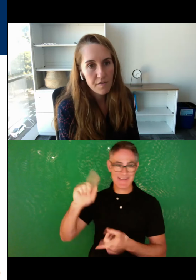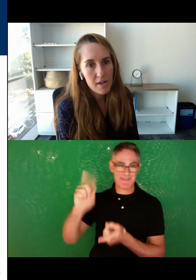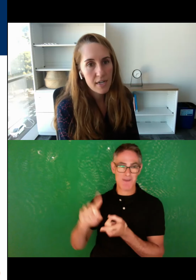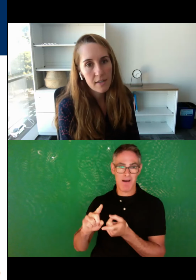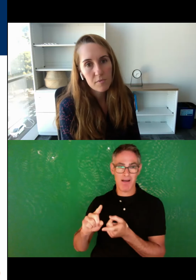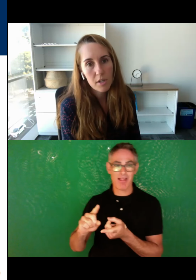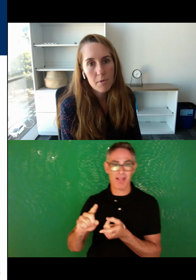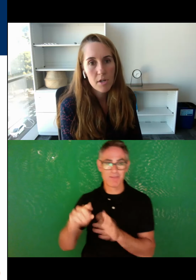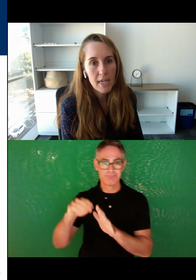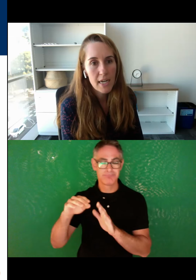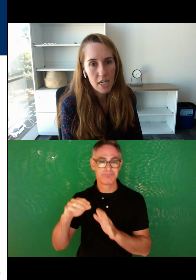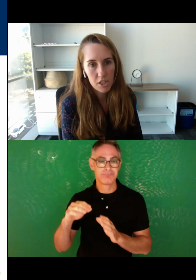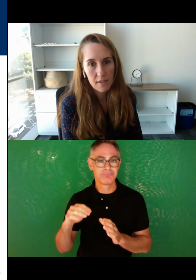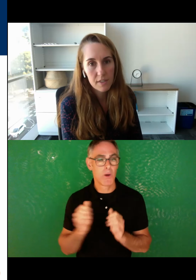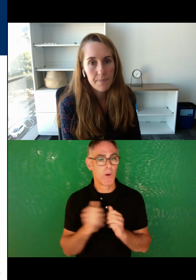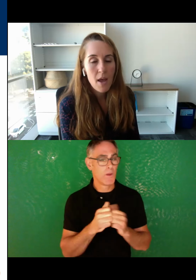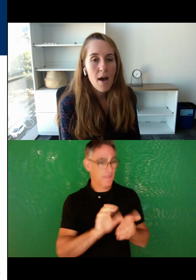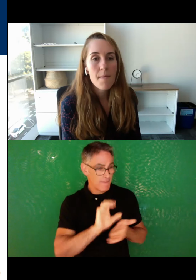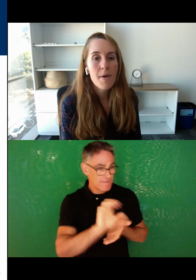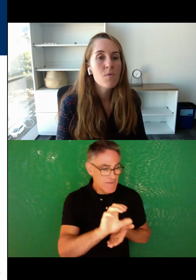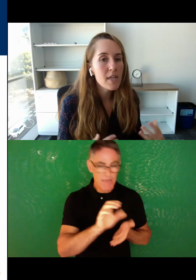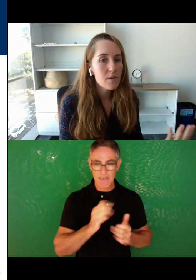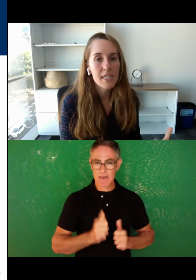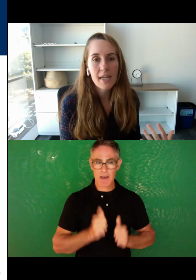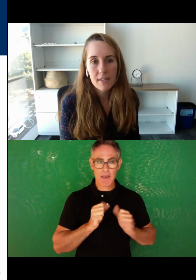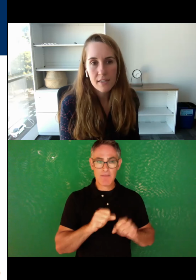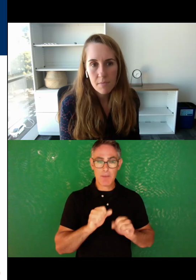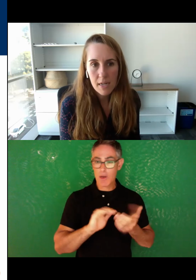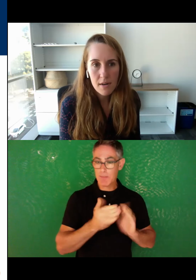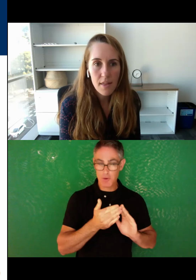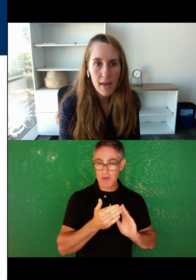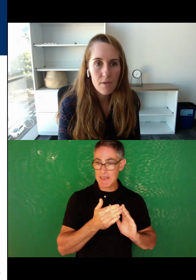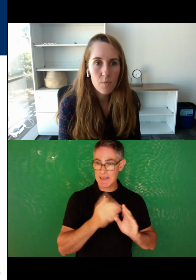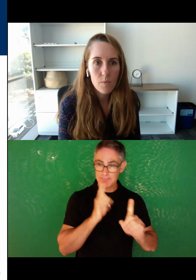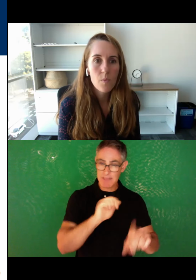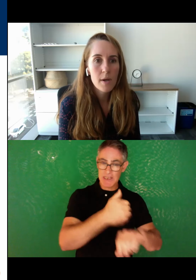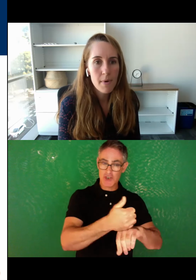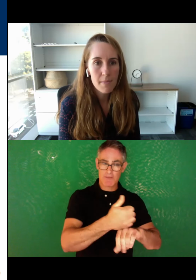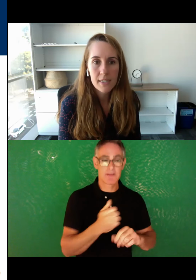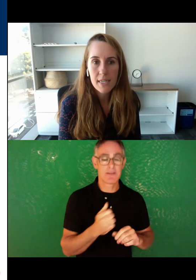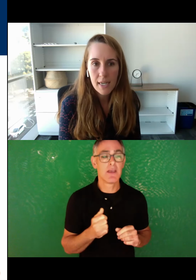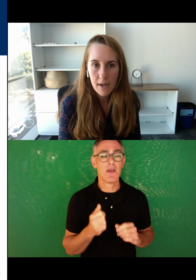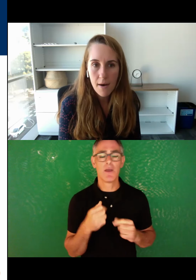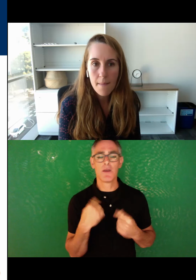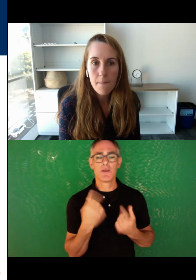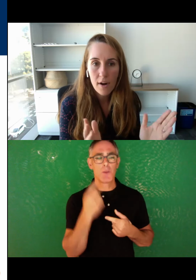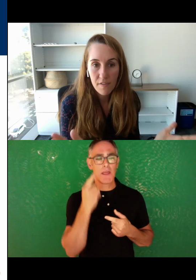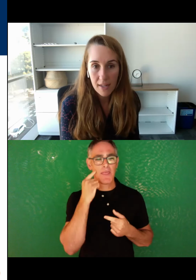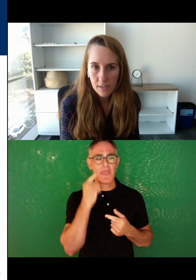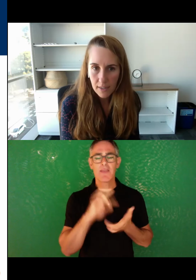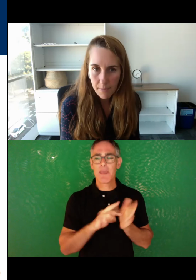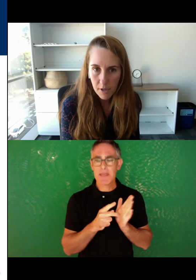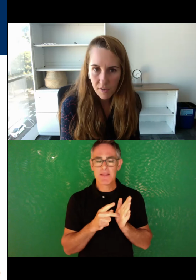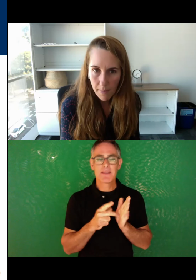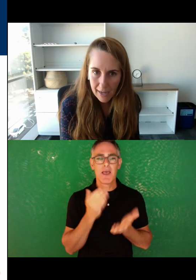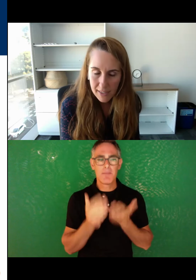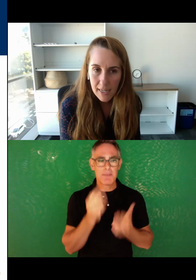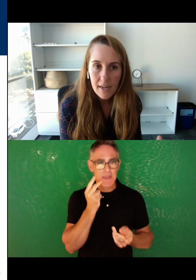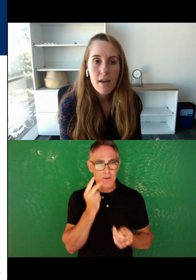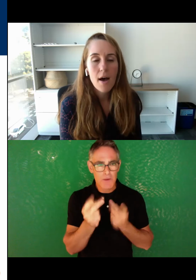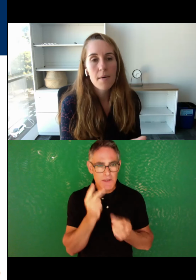establishment of funded livable community initiatives. And we take this to mean that we might be seeing more advanced